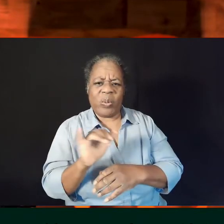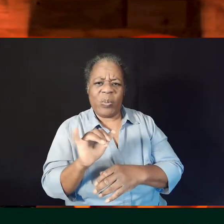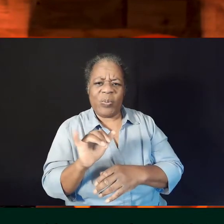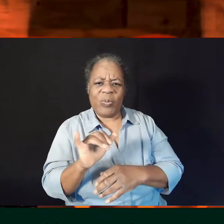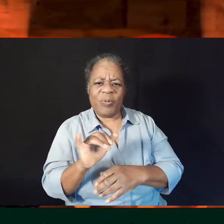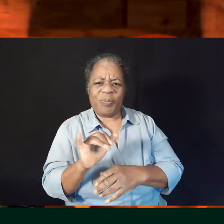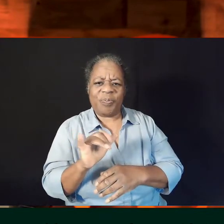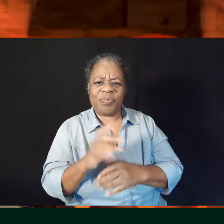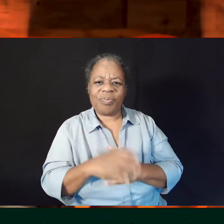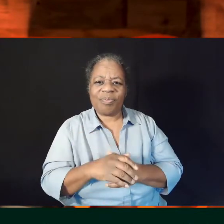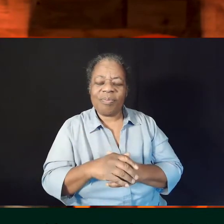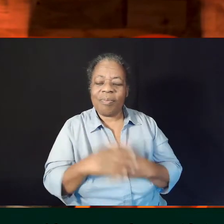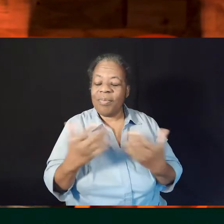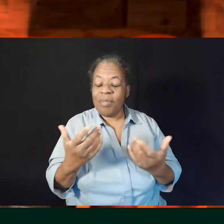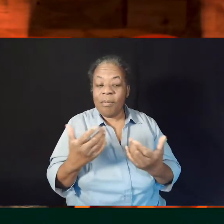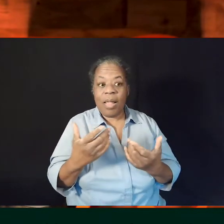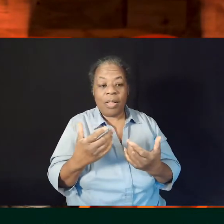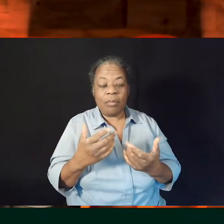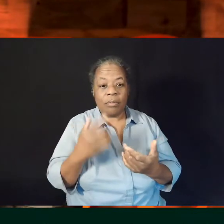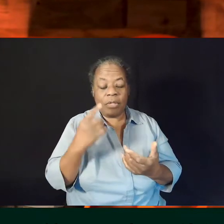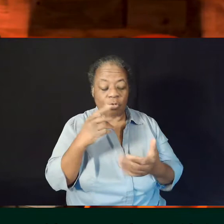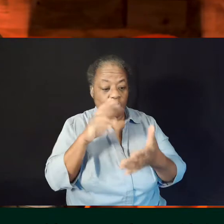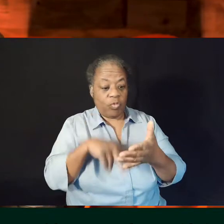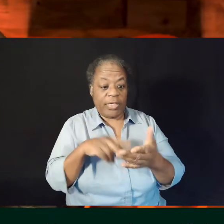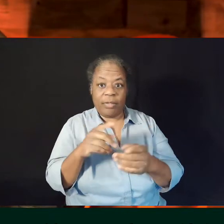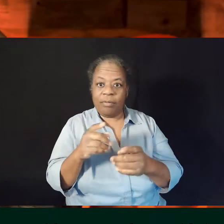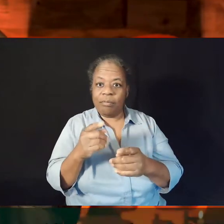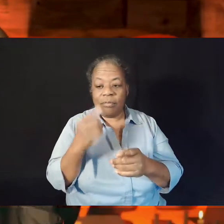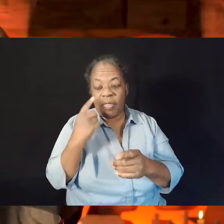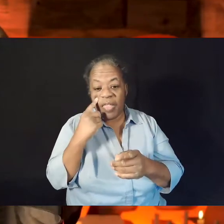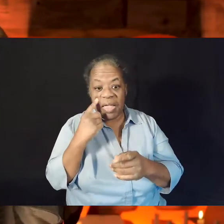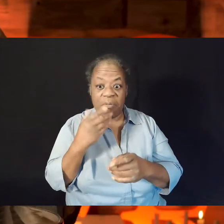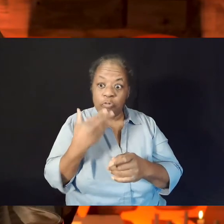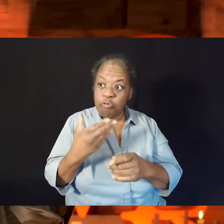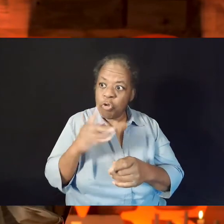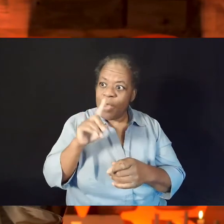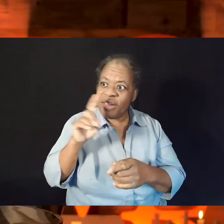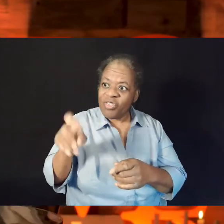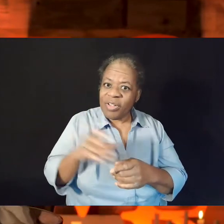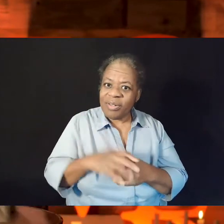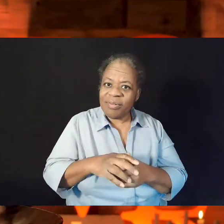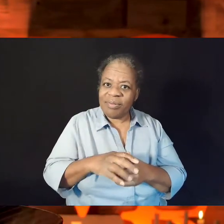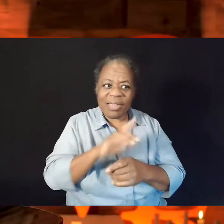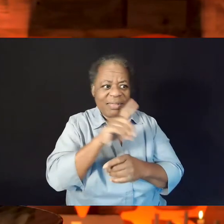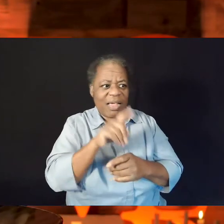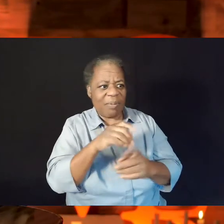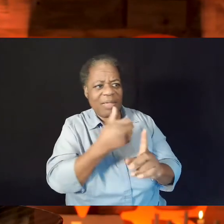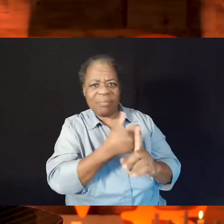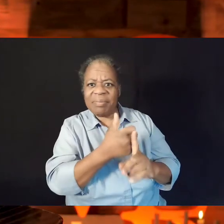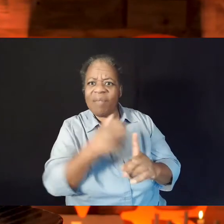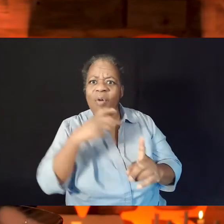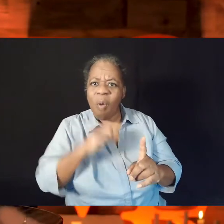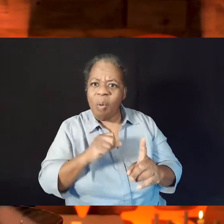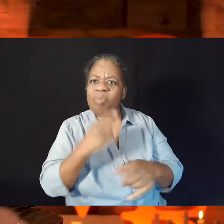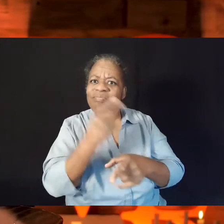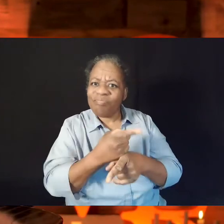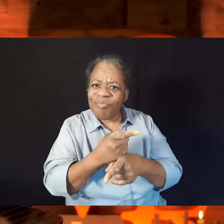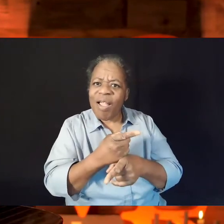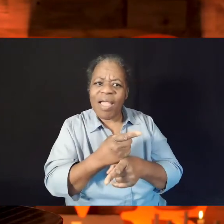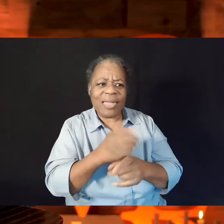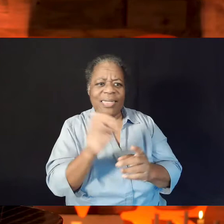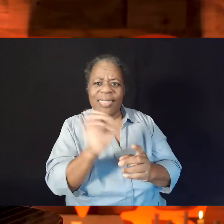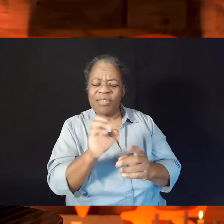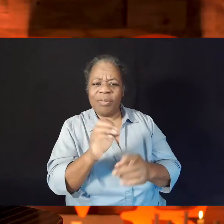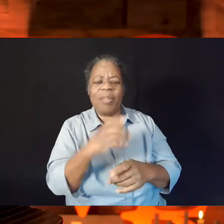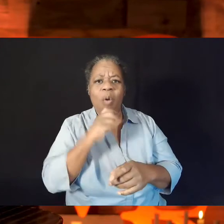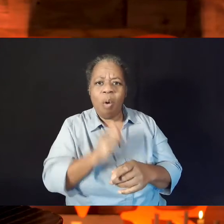first glance, that seems like a reasonable question. Zechariah is old. His wife Elizabeth is old.